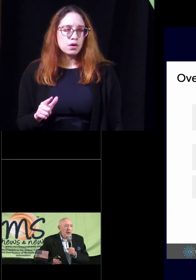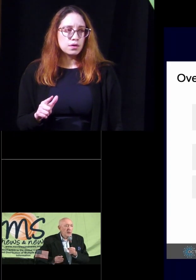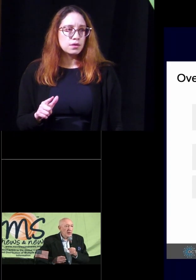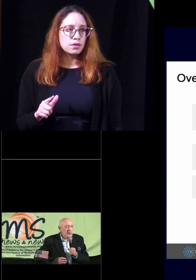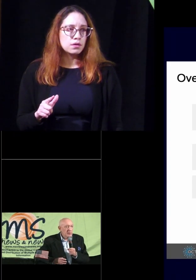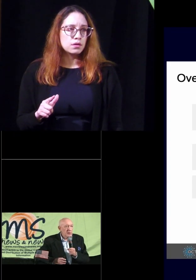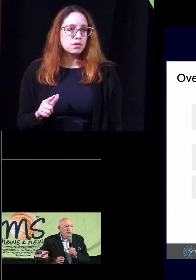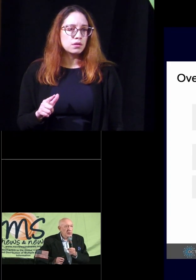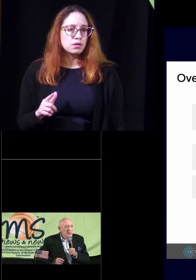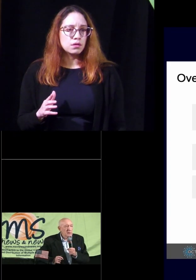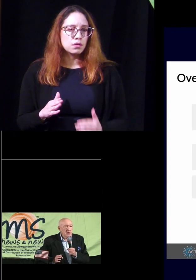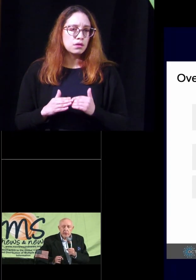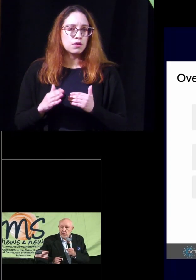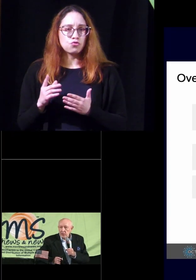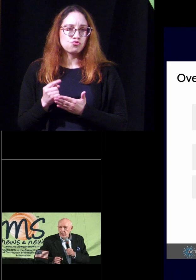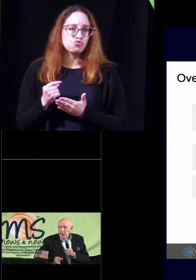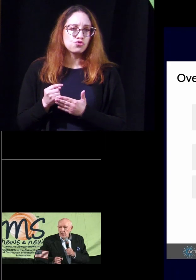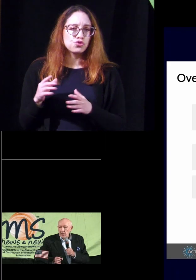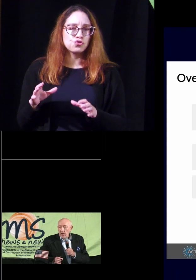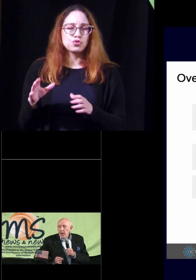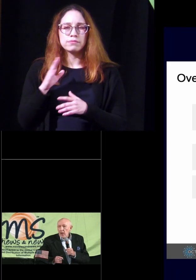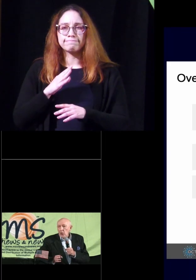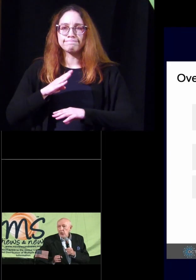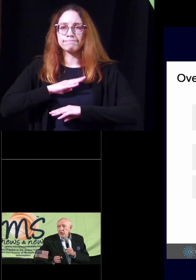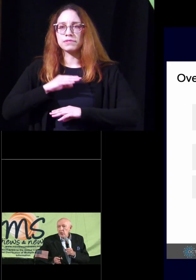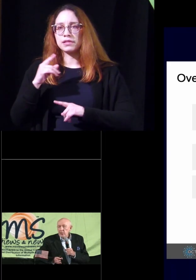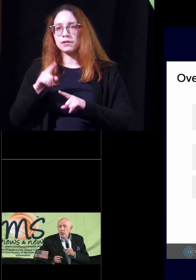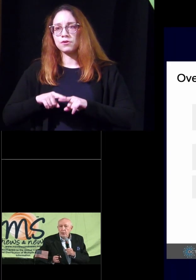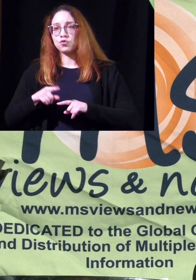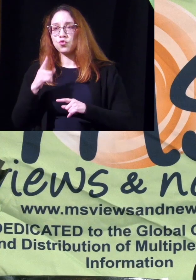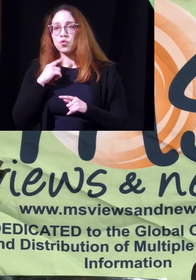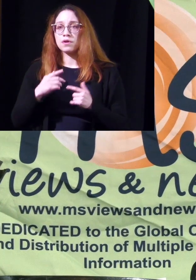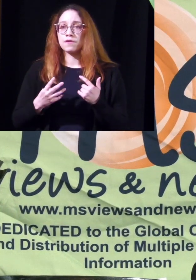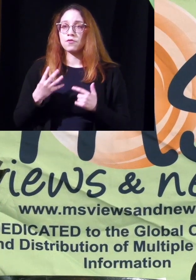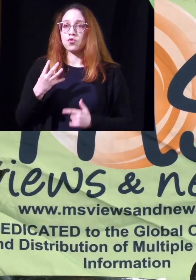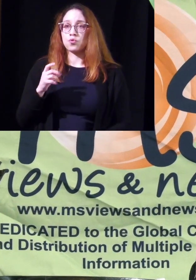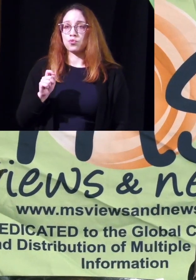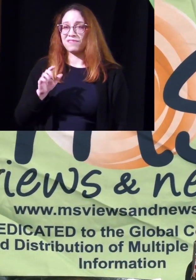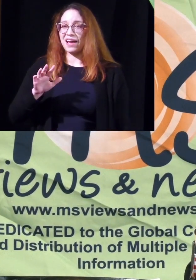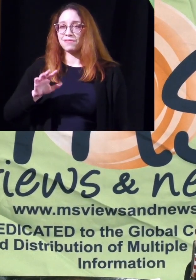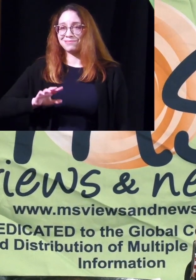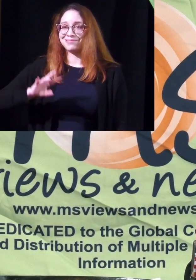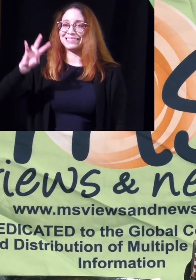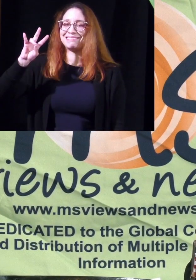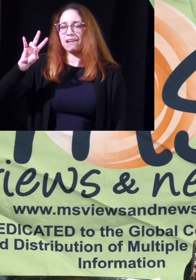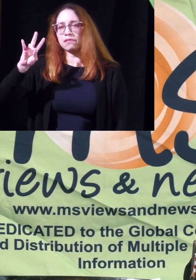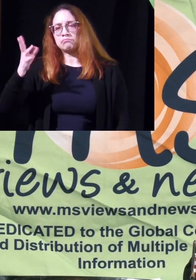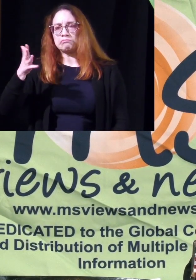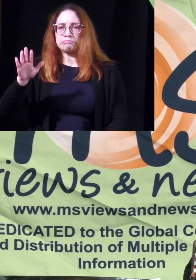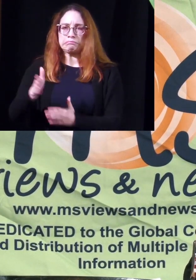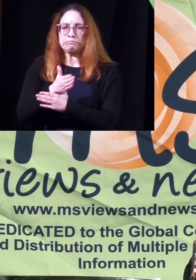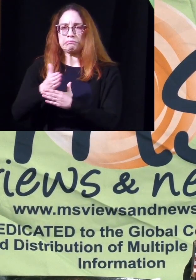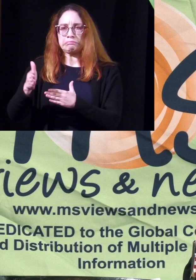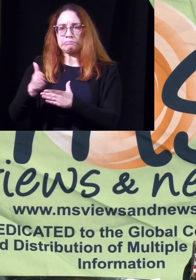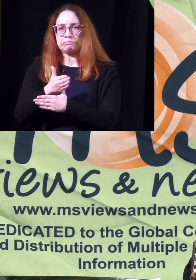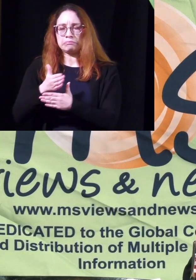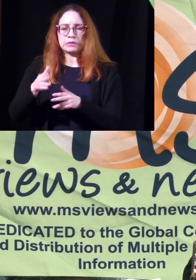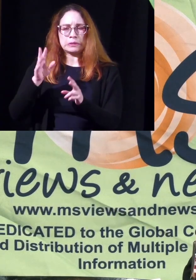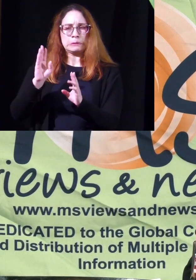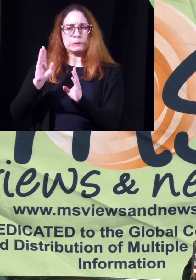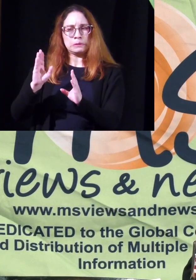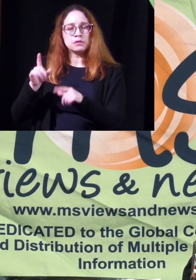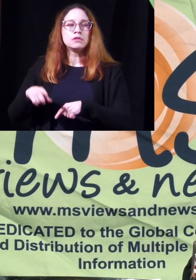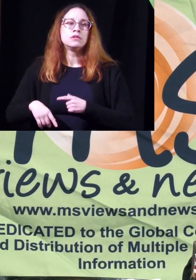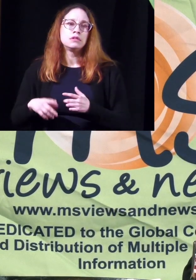That would imply whatever treatment you're doing seems to be satisfactory. When you go from a 4.5 to 7, that's moderate. That means we're on alert.